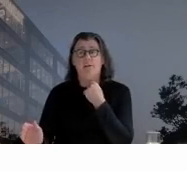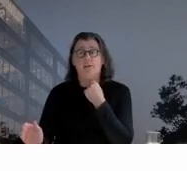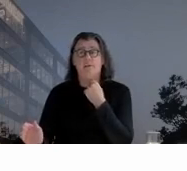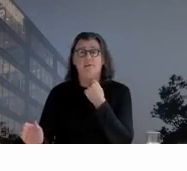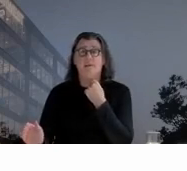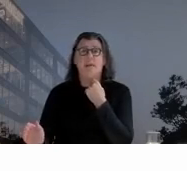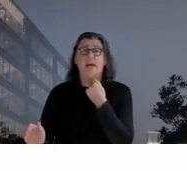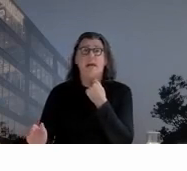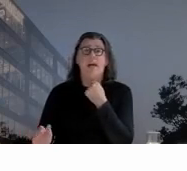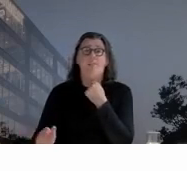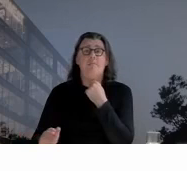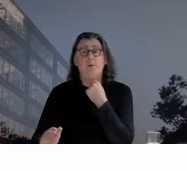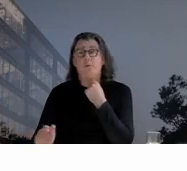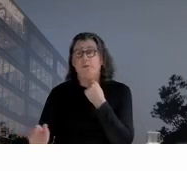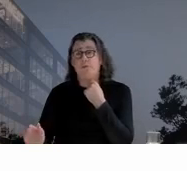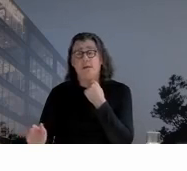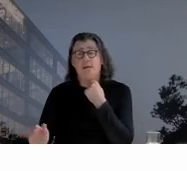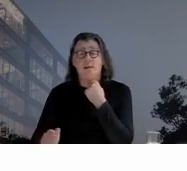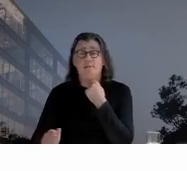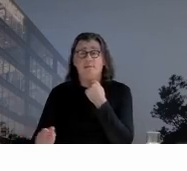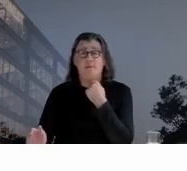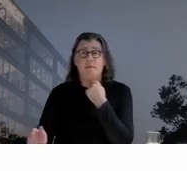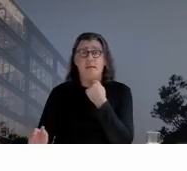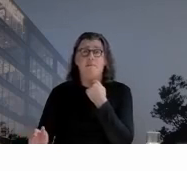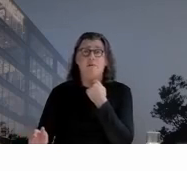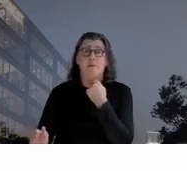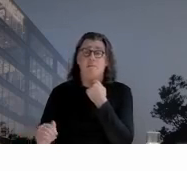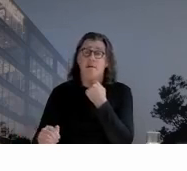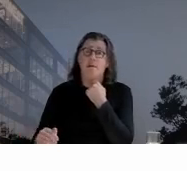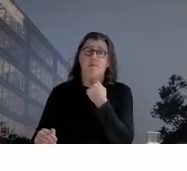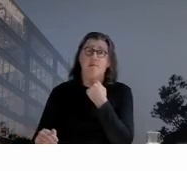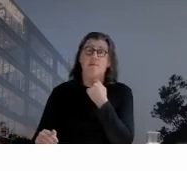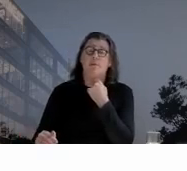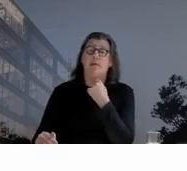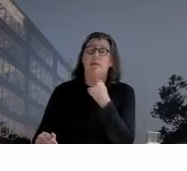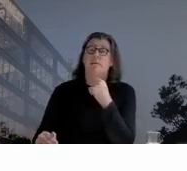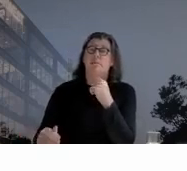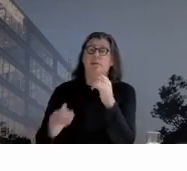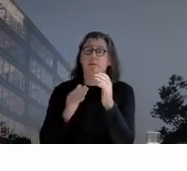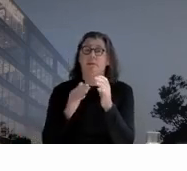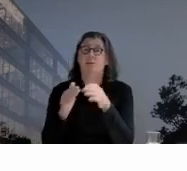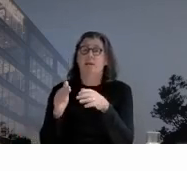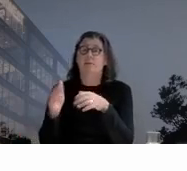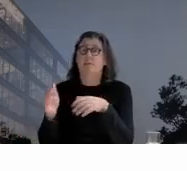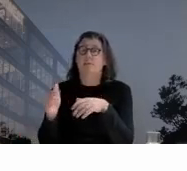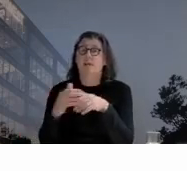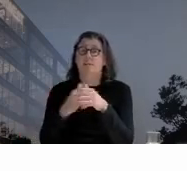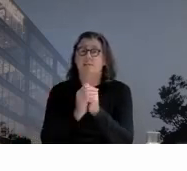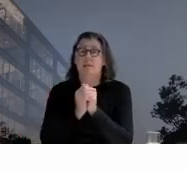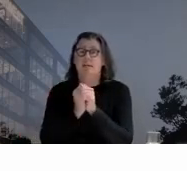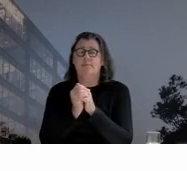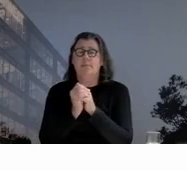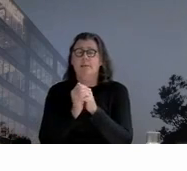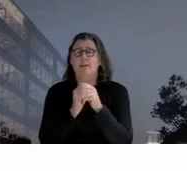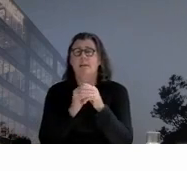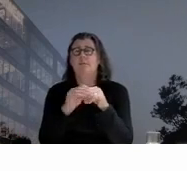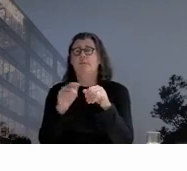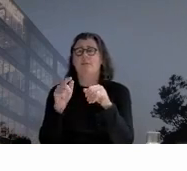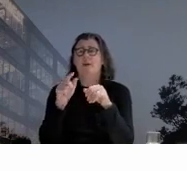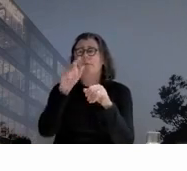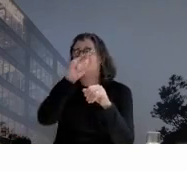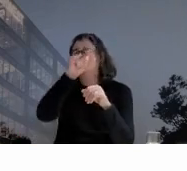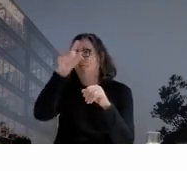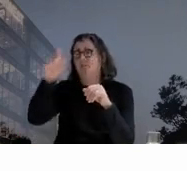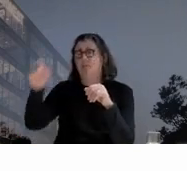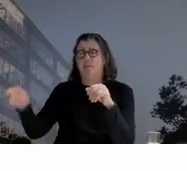renewable energy zones. Both of those diagrams are from AEMO, they're not my numbers, but the grid is changing and it's changing quickly. If